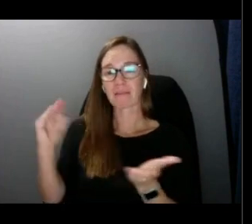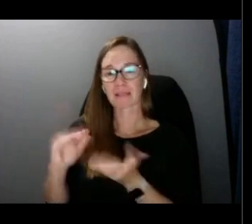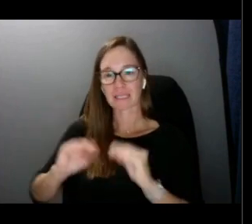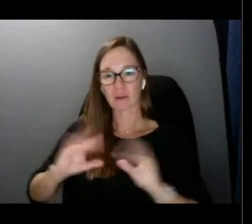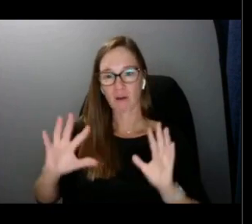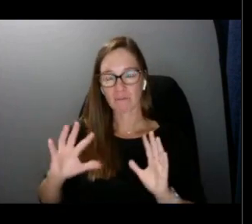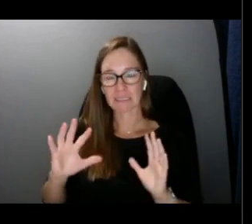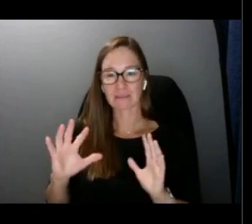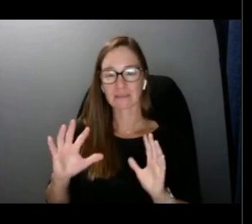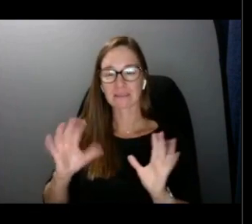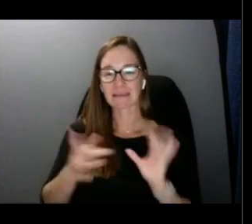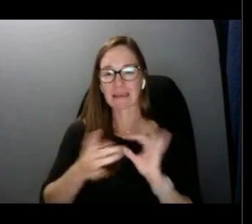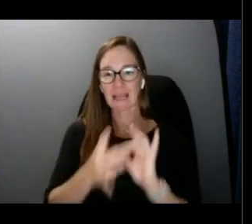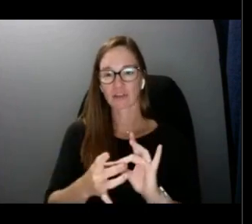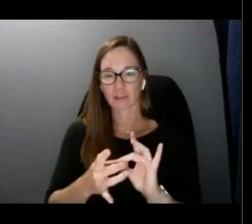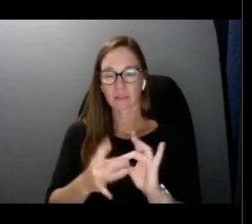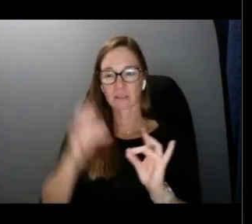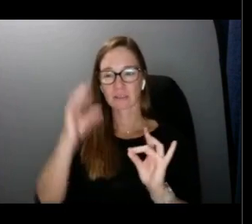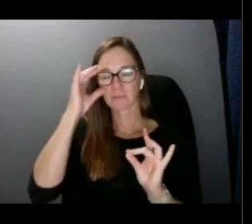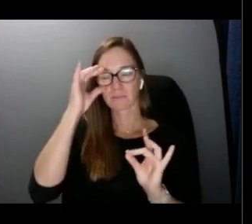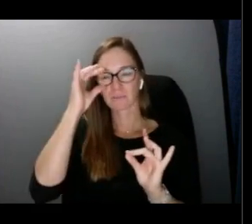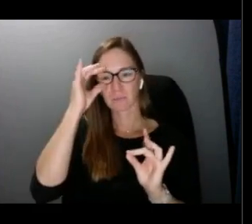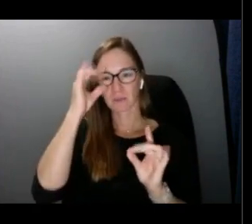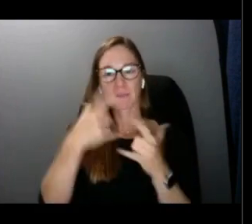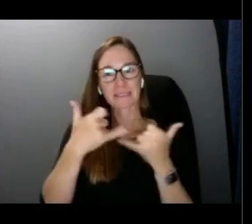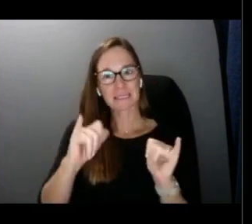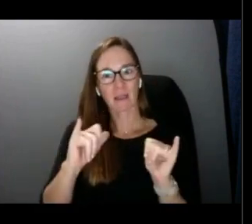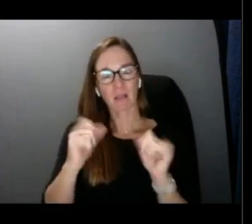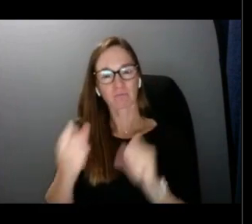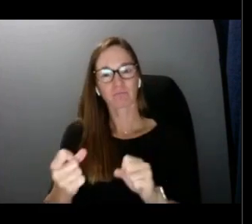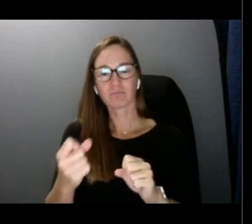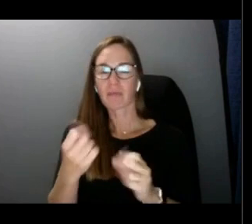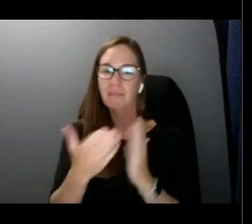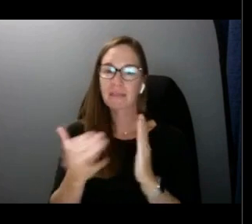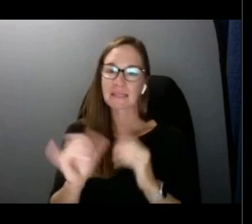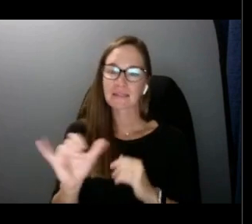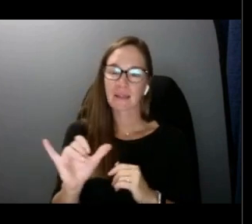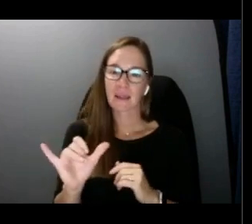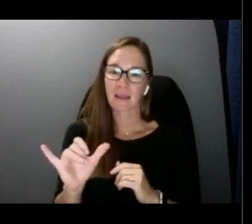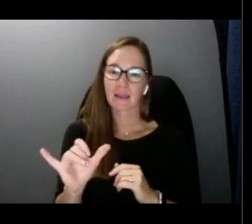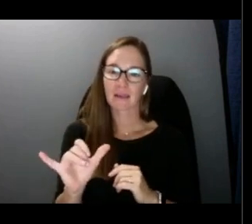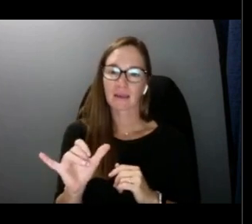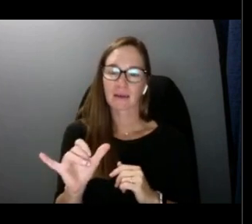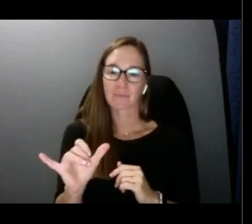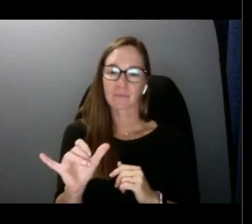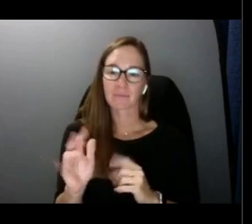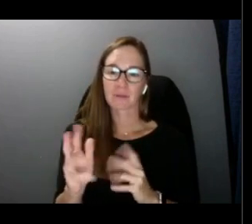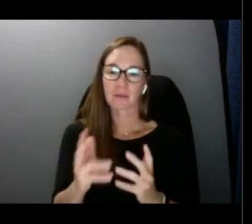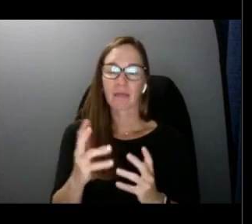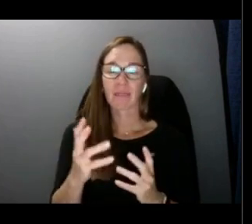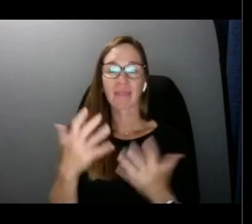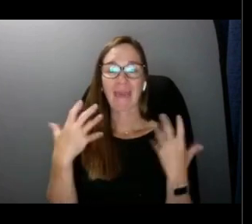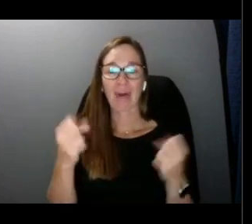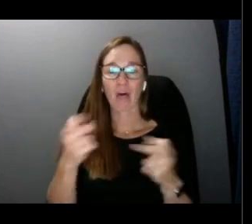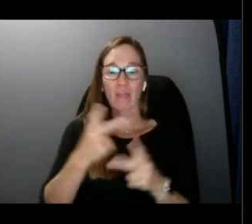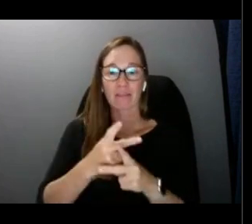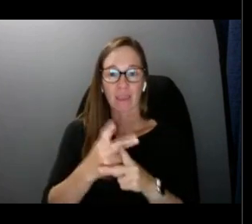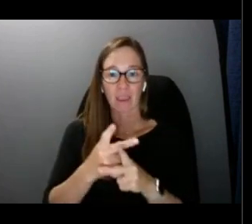obvious connections, but still profound, would be things like um, the healthcare